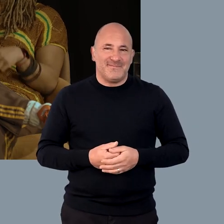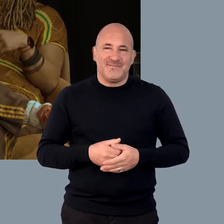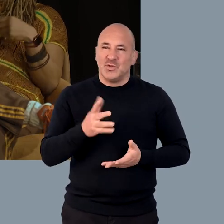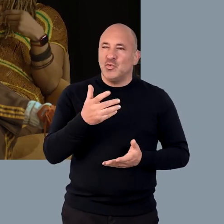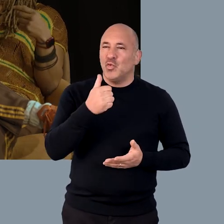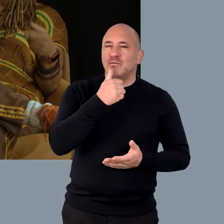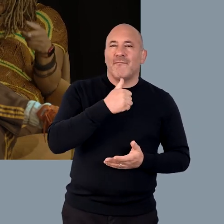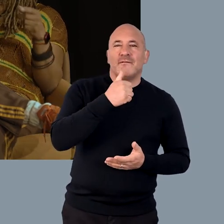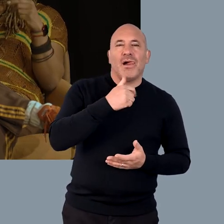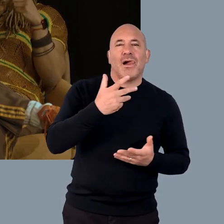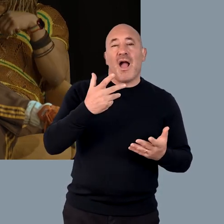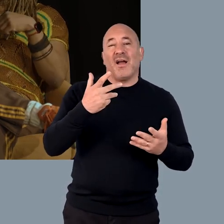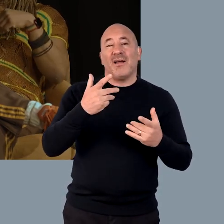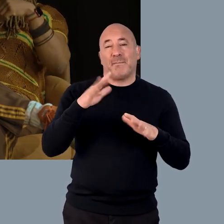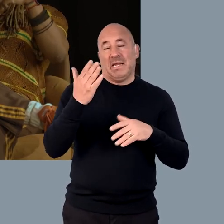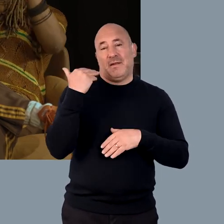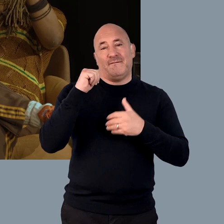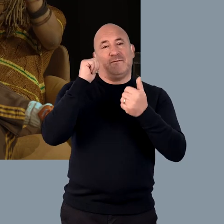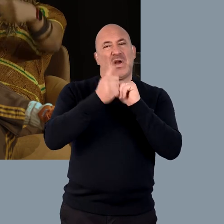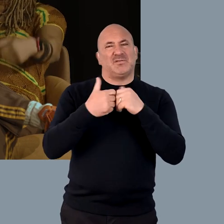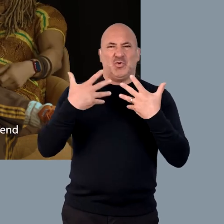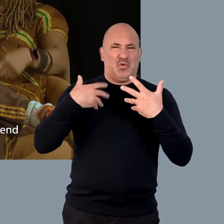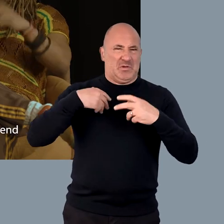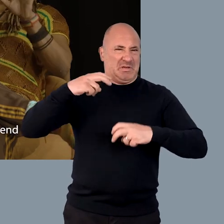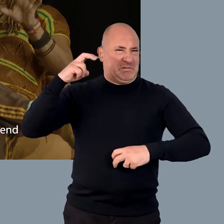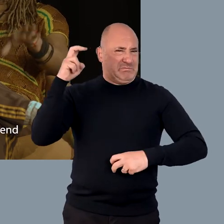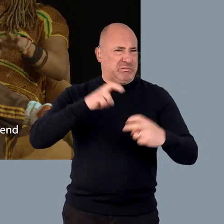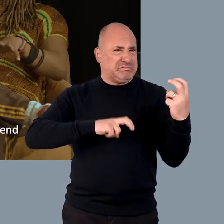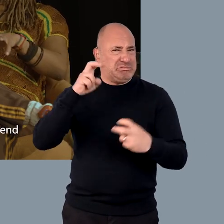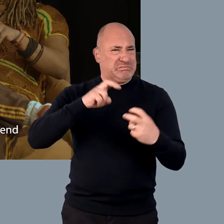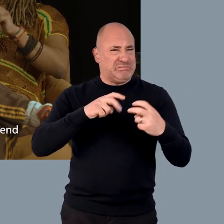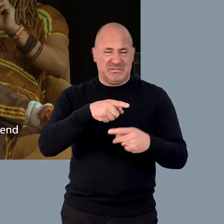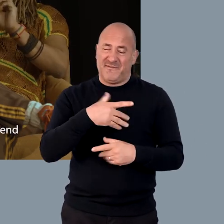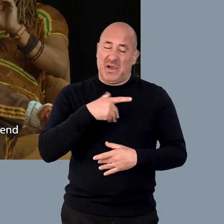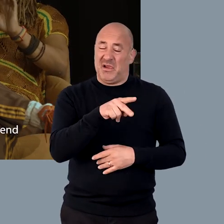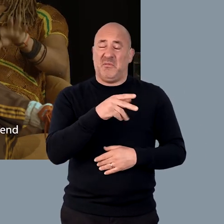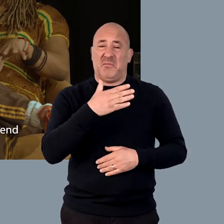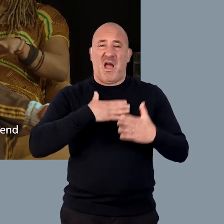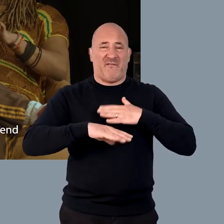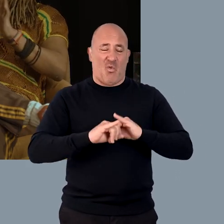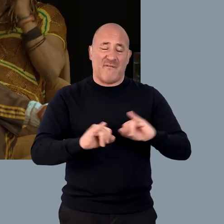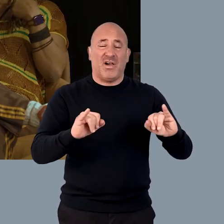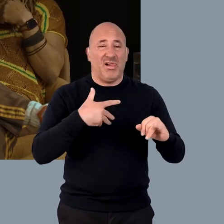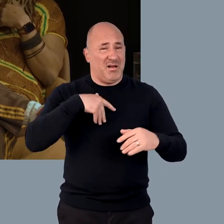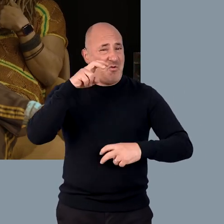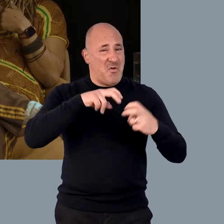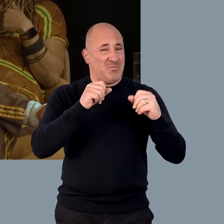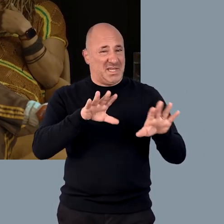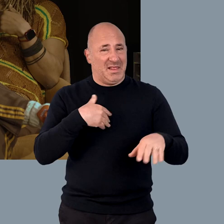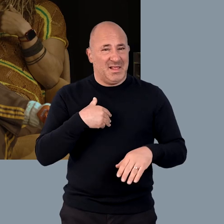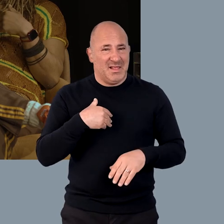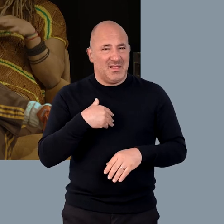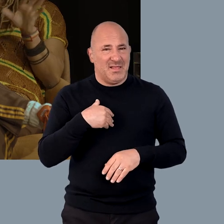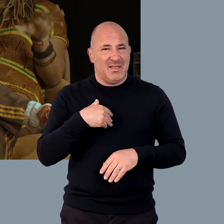and so it helps if we Because I have a big argument with a friend recently who's been very I think I think